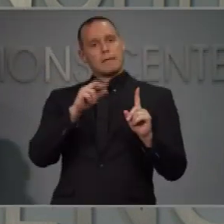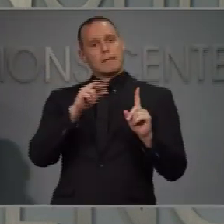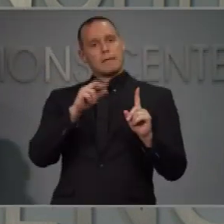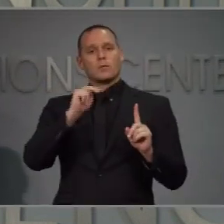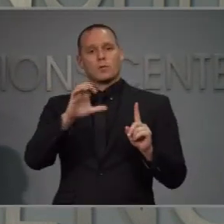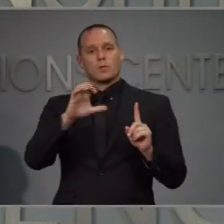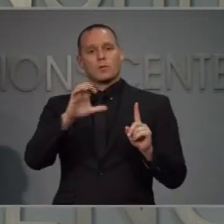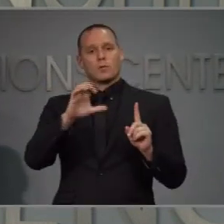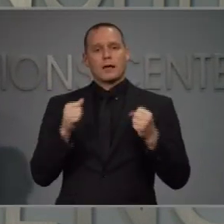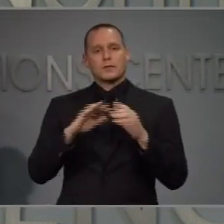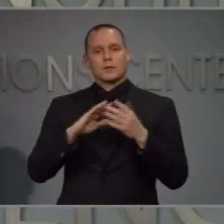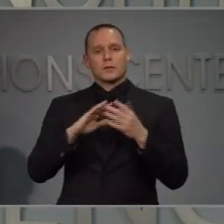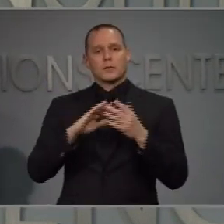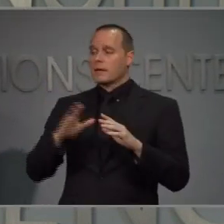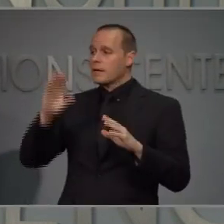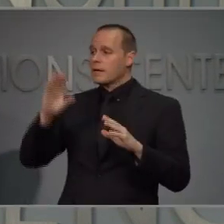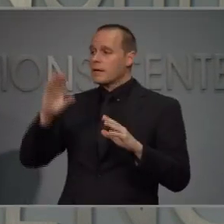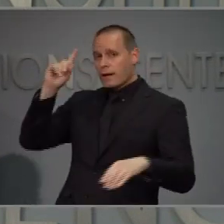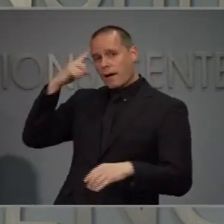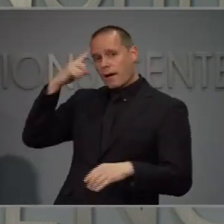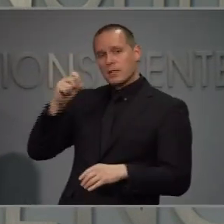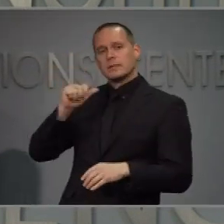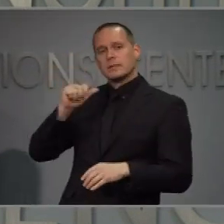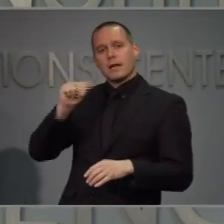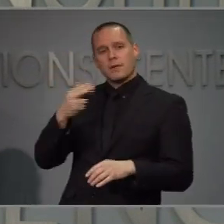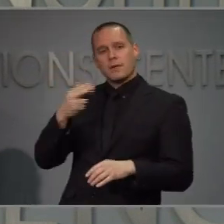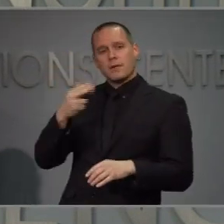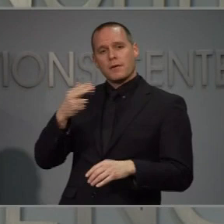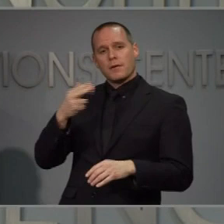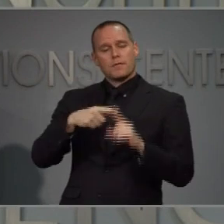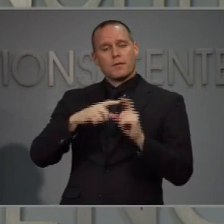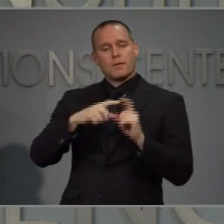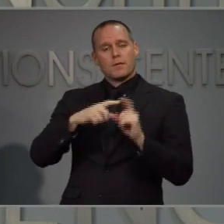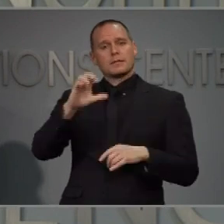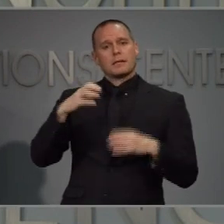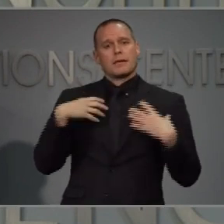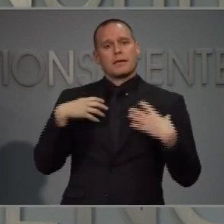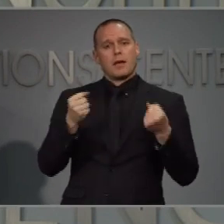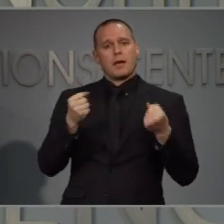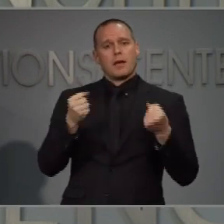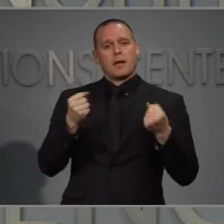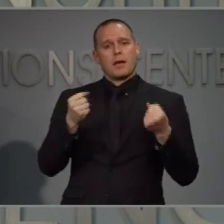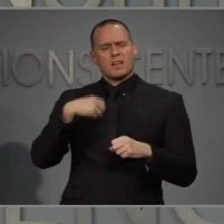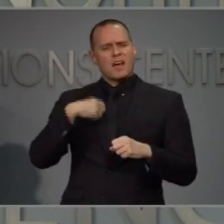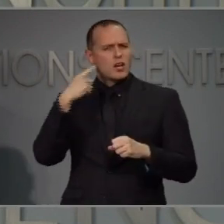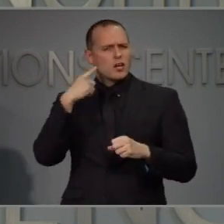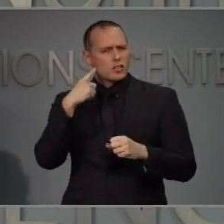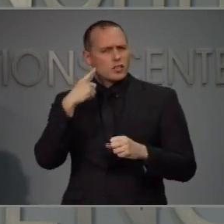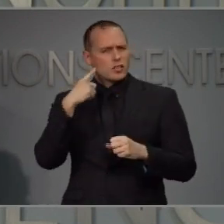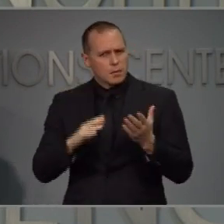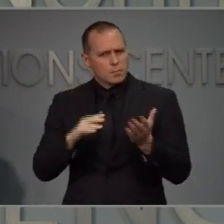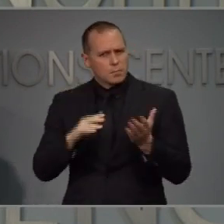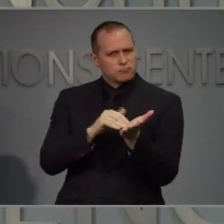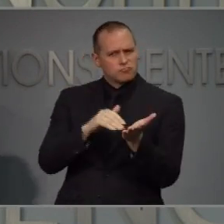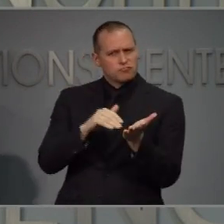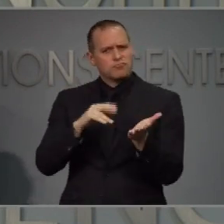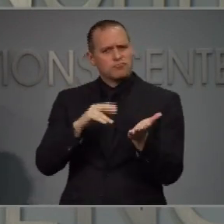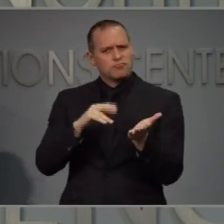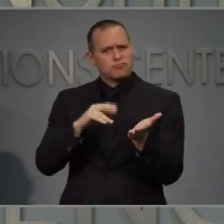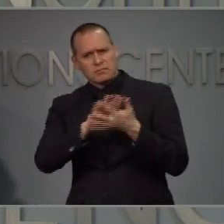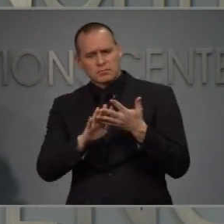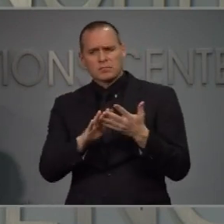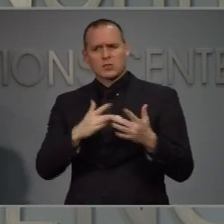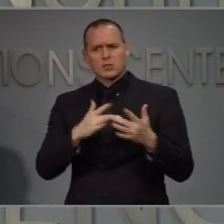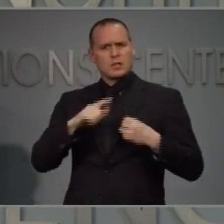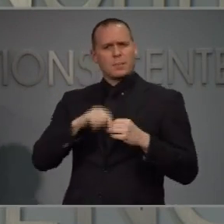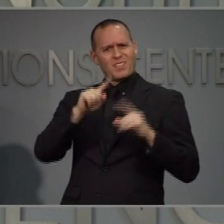Hi, Governor and Secretary Cohen. This is Sarah Ovaska from NC Health News. I've heard from some providers about concerns that the test that